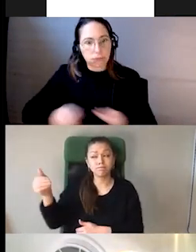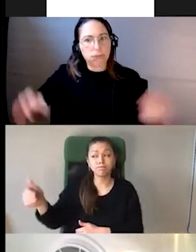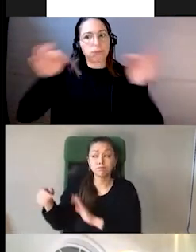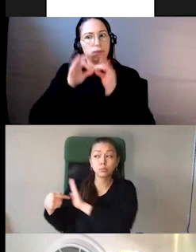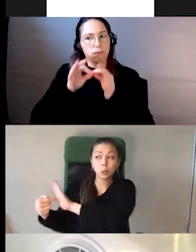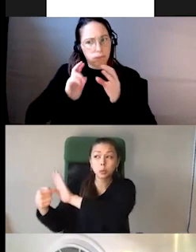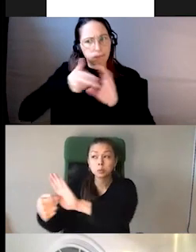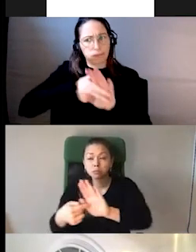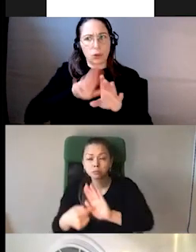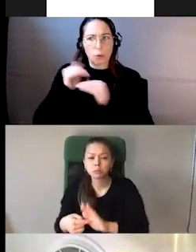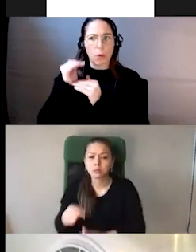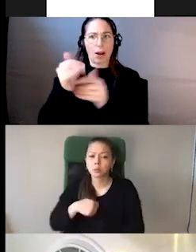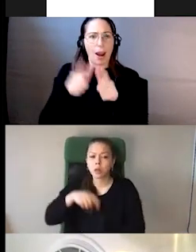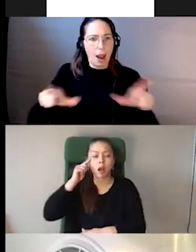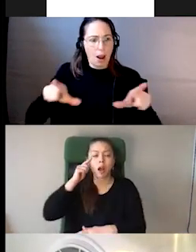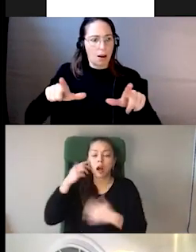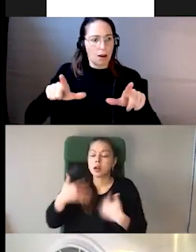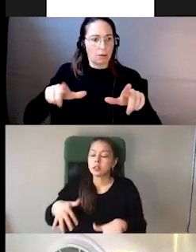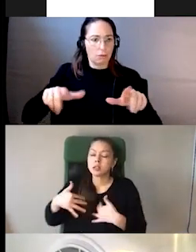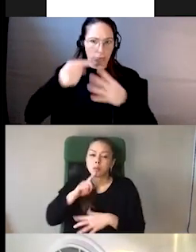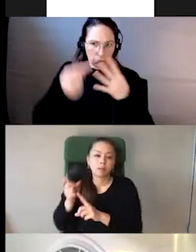in Canada.